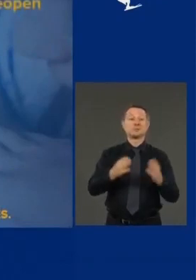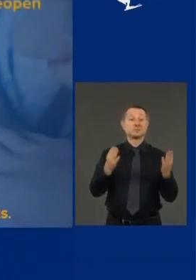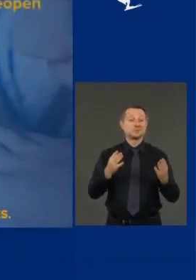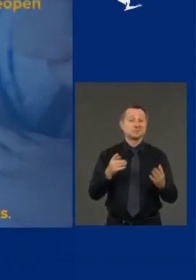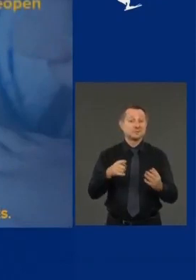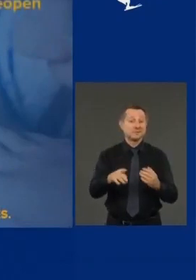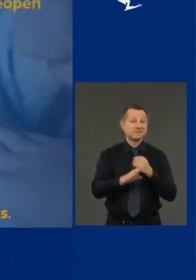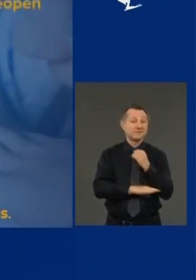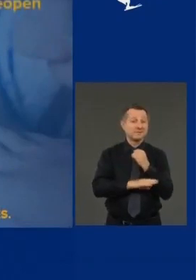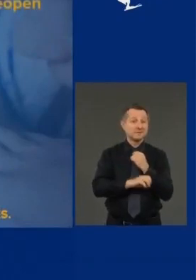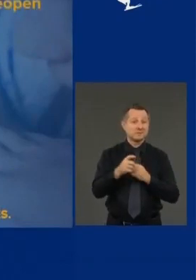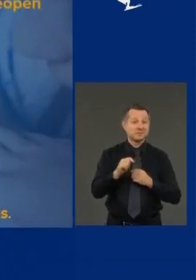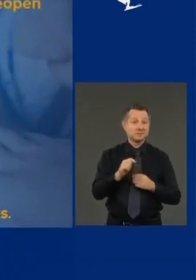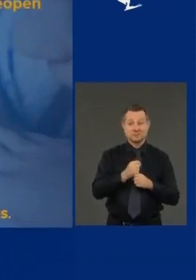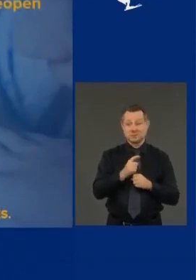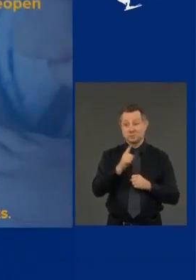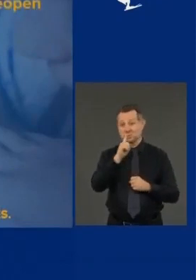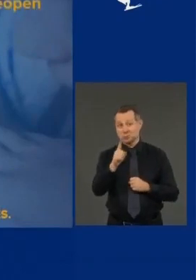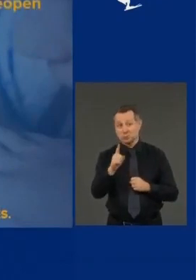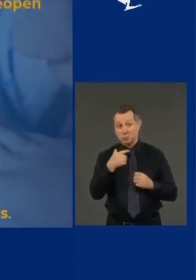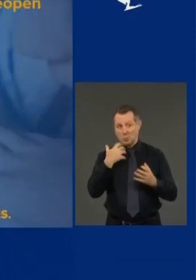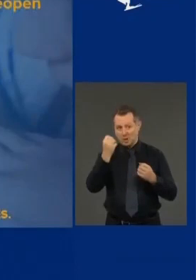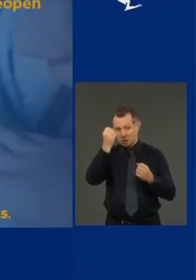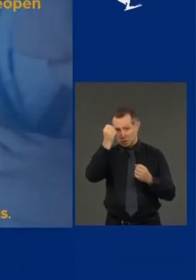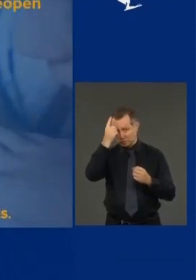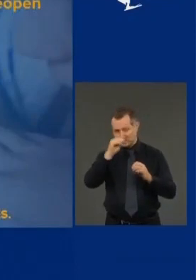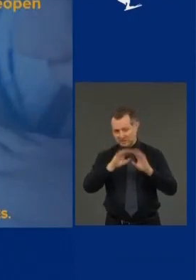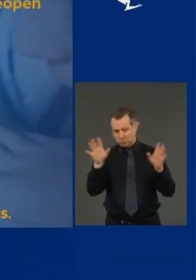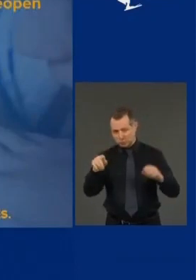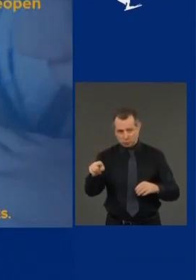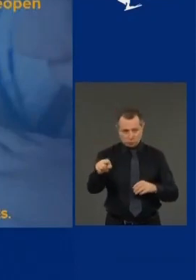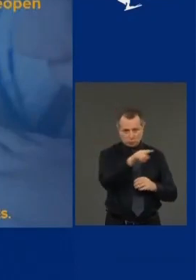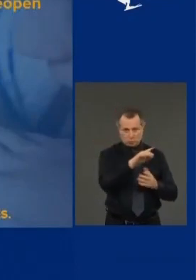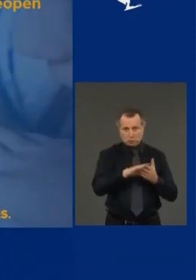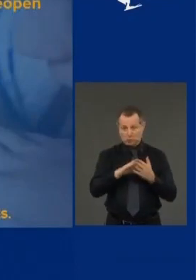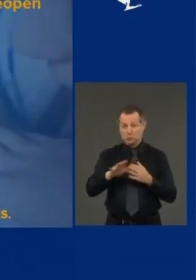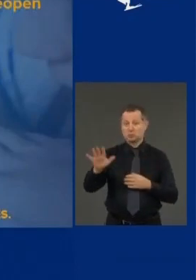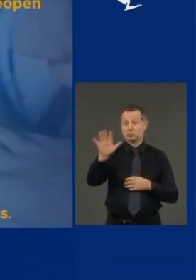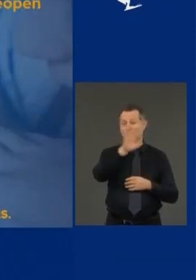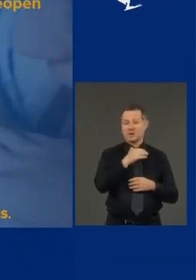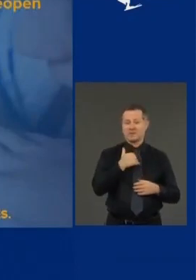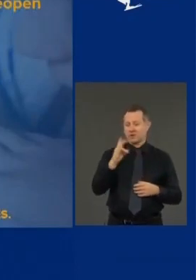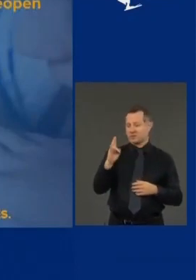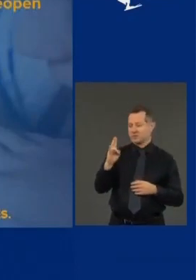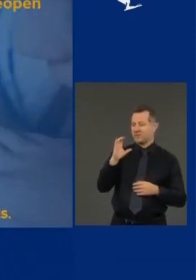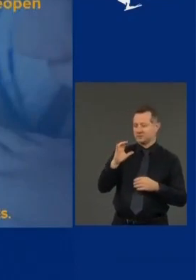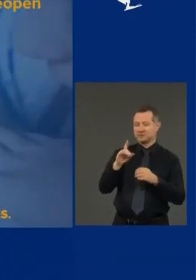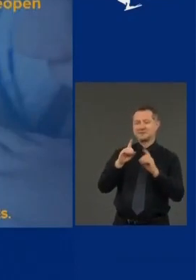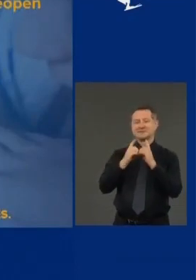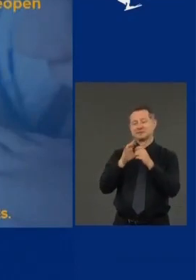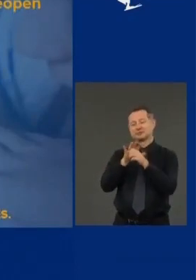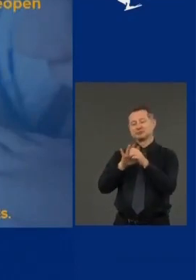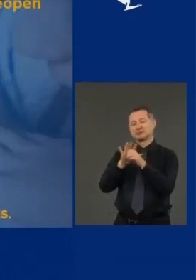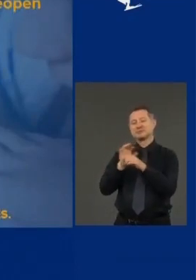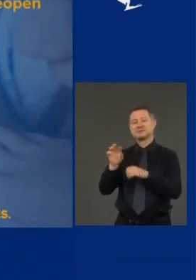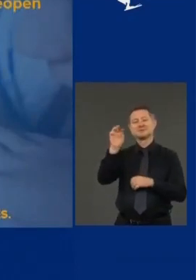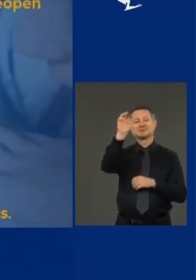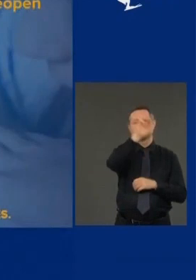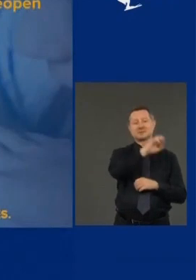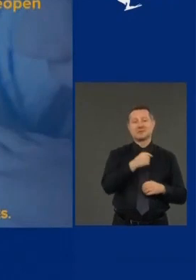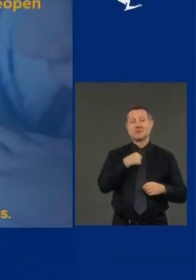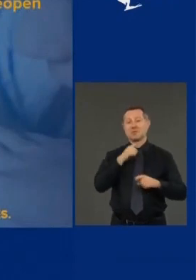there's no confusion. There are 700 school districts in the state. The state has directed all 700 school districts to come